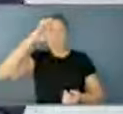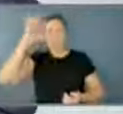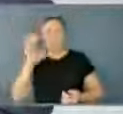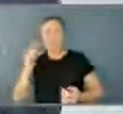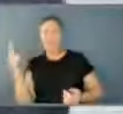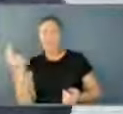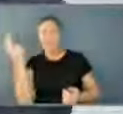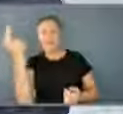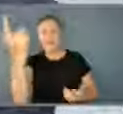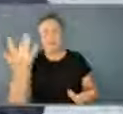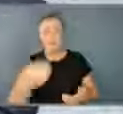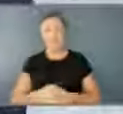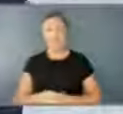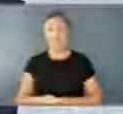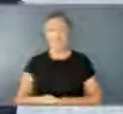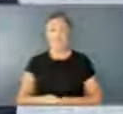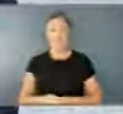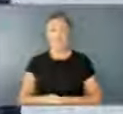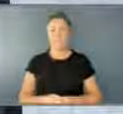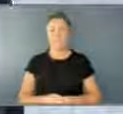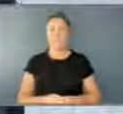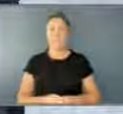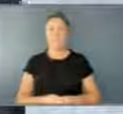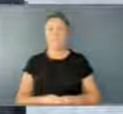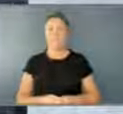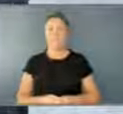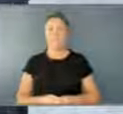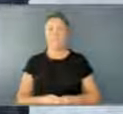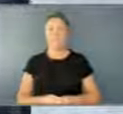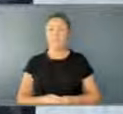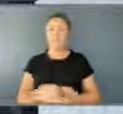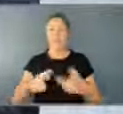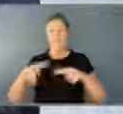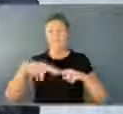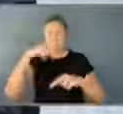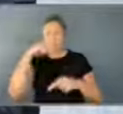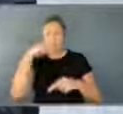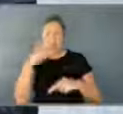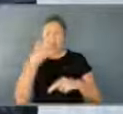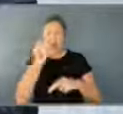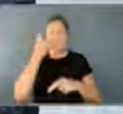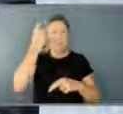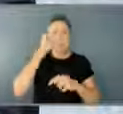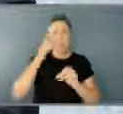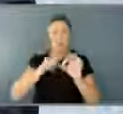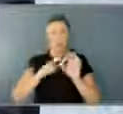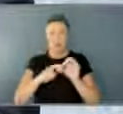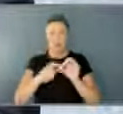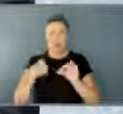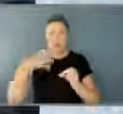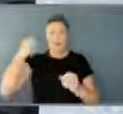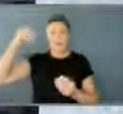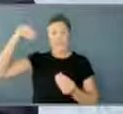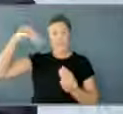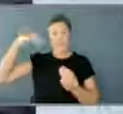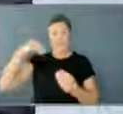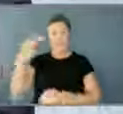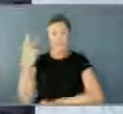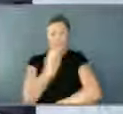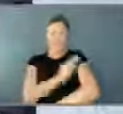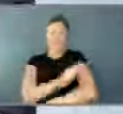urge those who have those sort of questions, these issues are addressed in the vaccine strategy. They are addressed, I